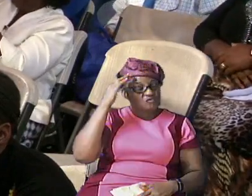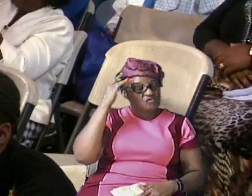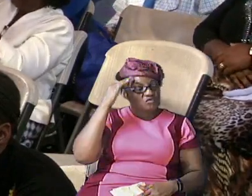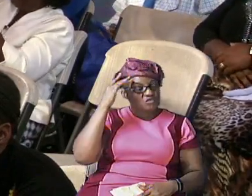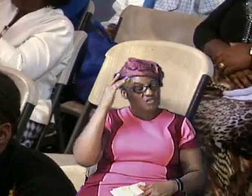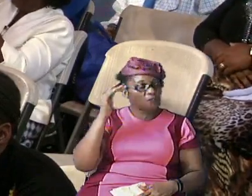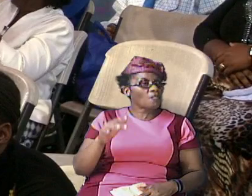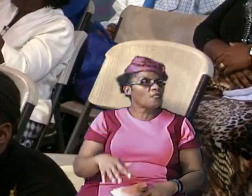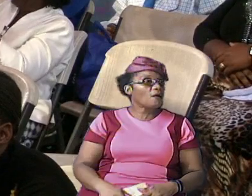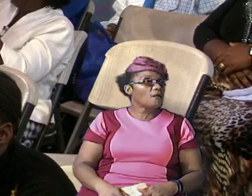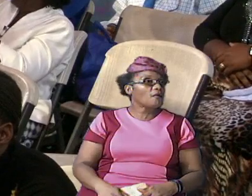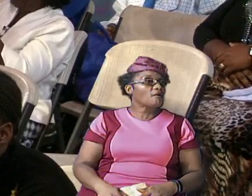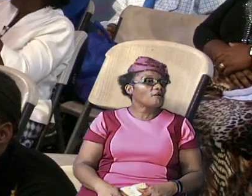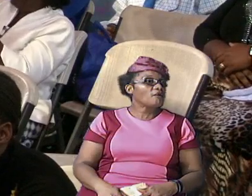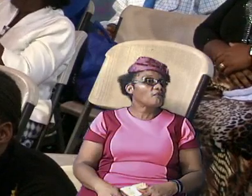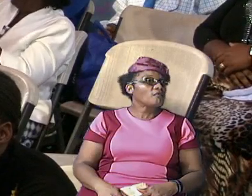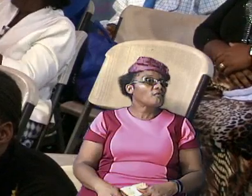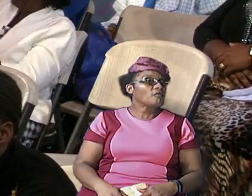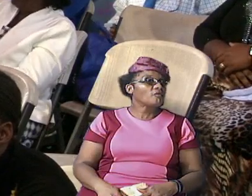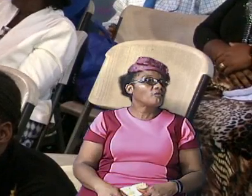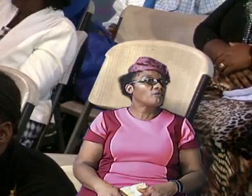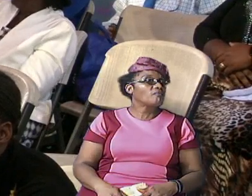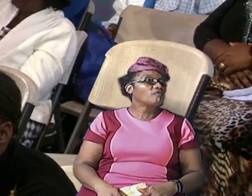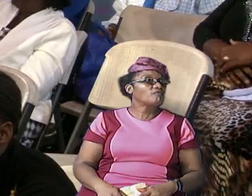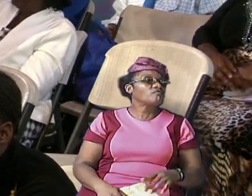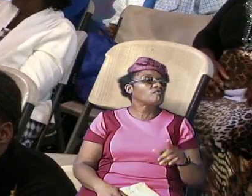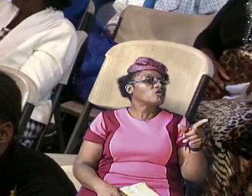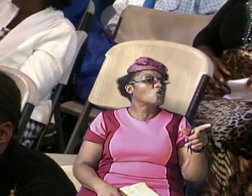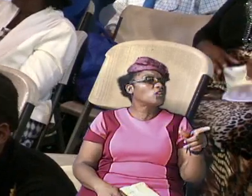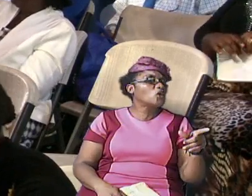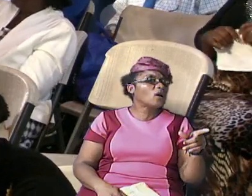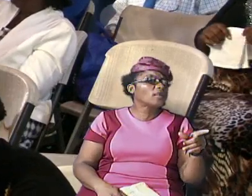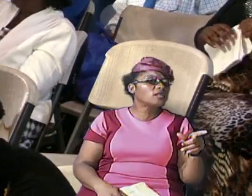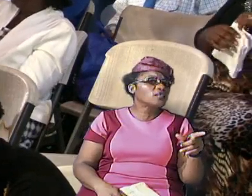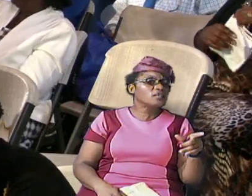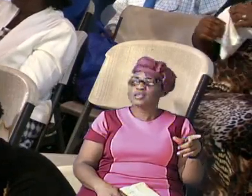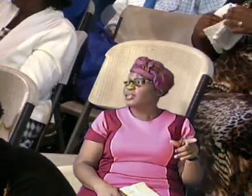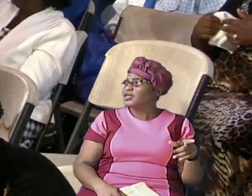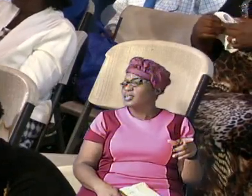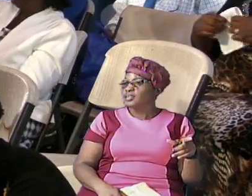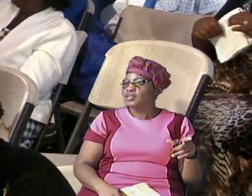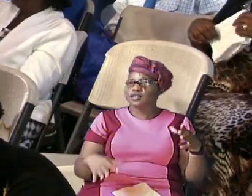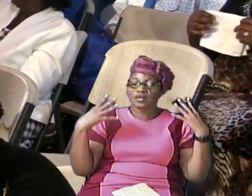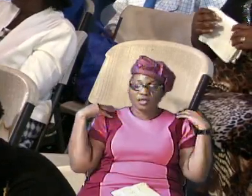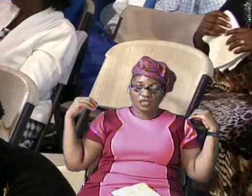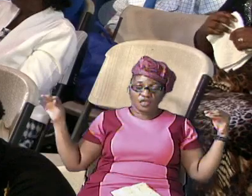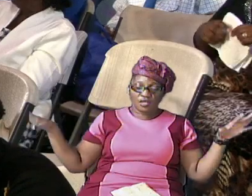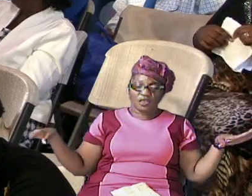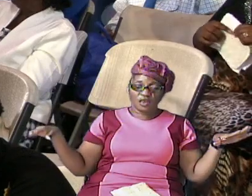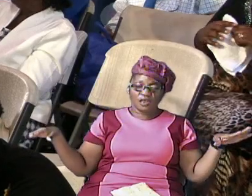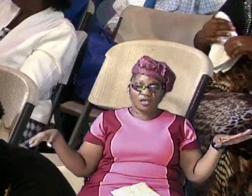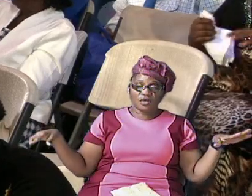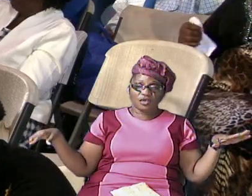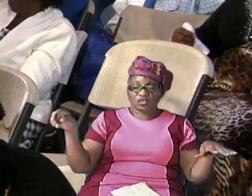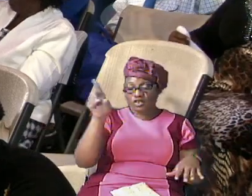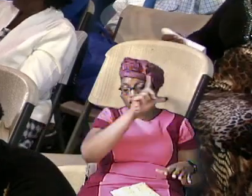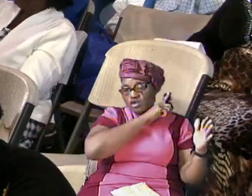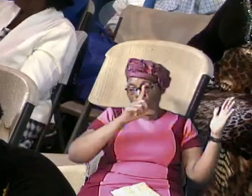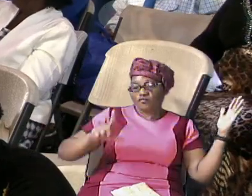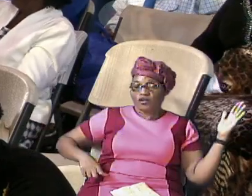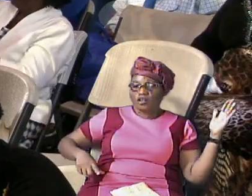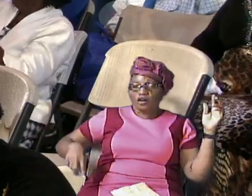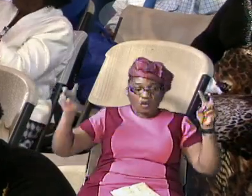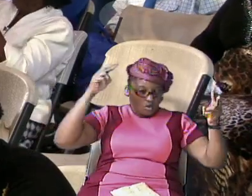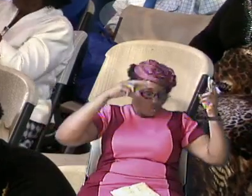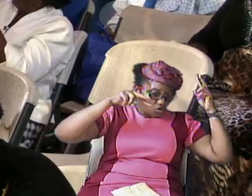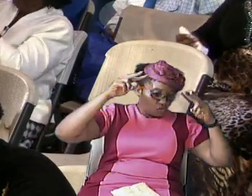the Lord Jesus. You won't be going to the juniper tree. Hallelujah. Because the angel of the Lord is watching over you. Praise